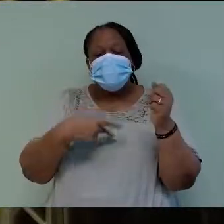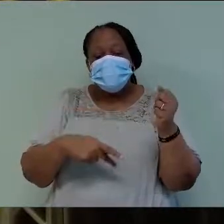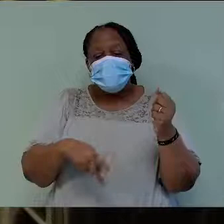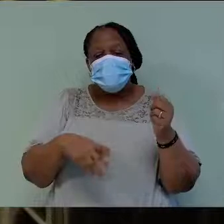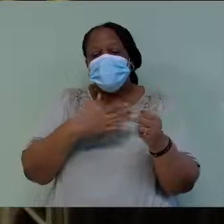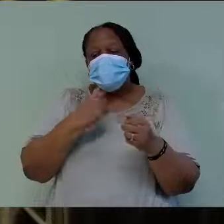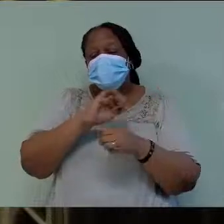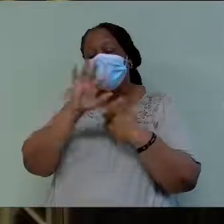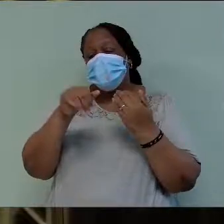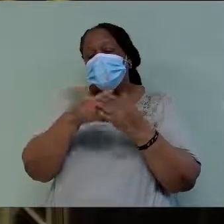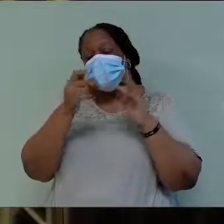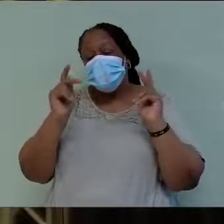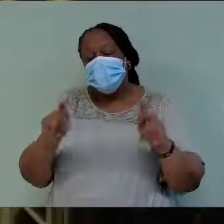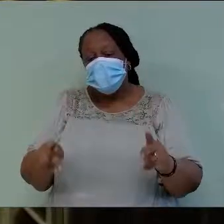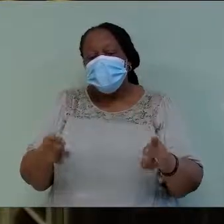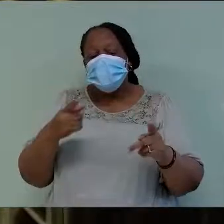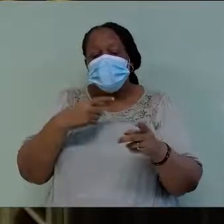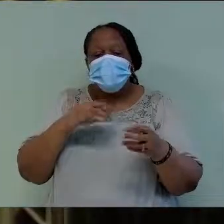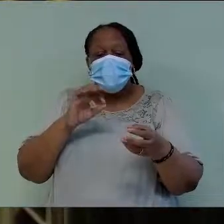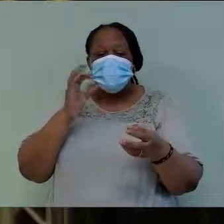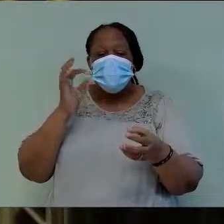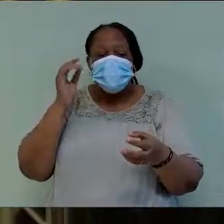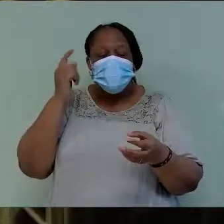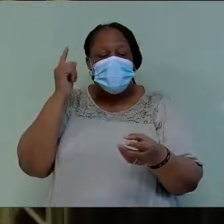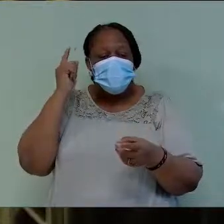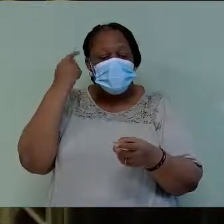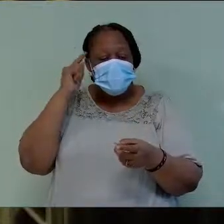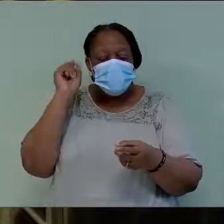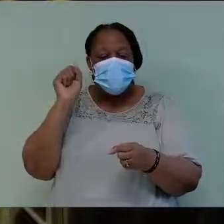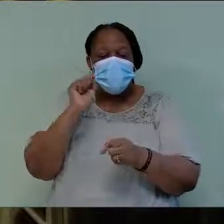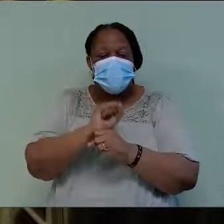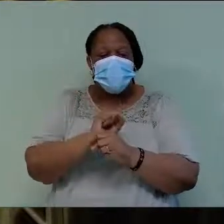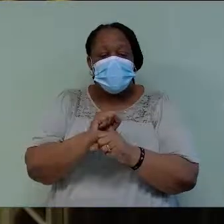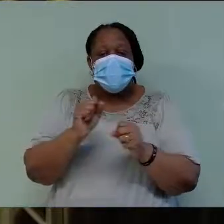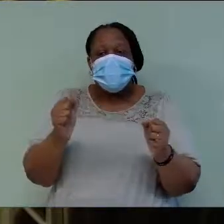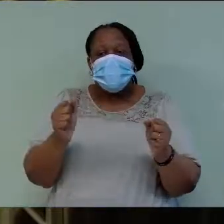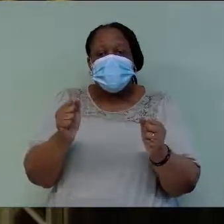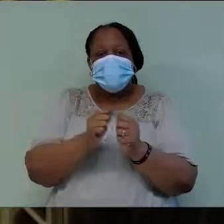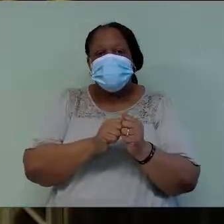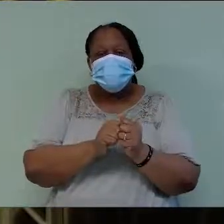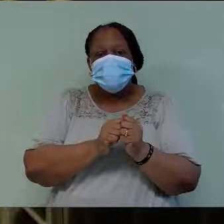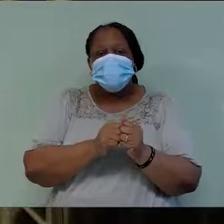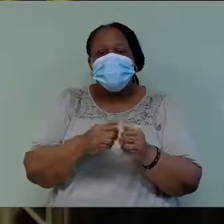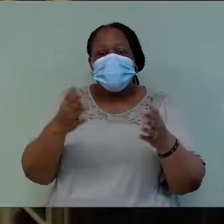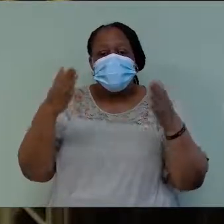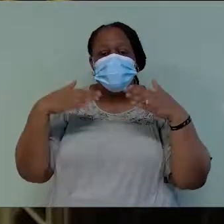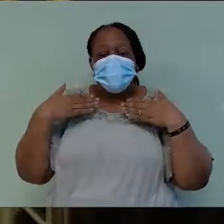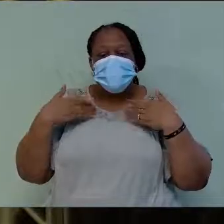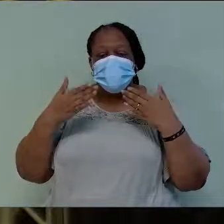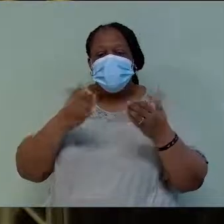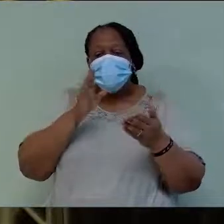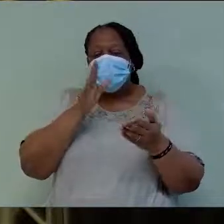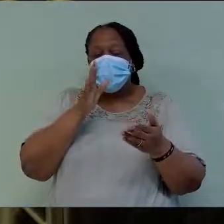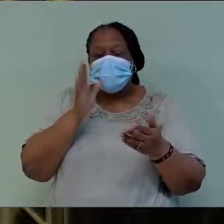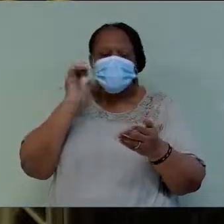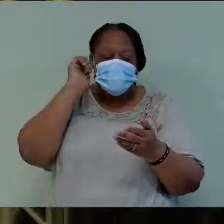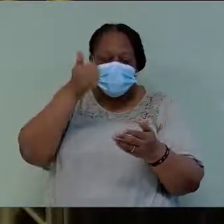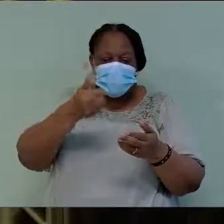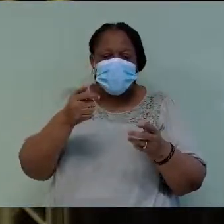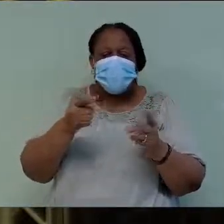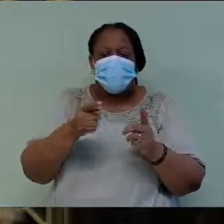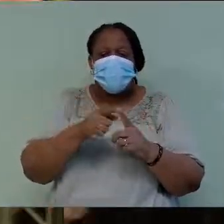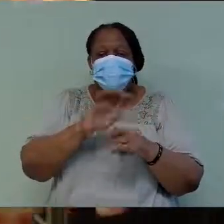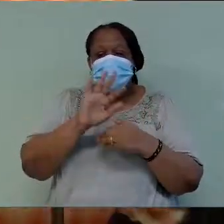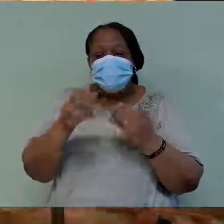general public. And I want to wish all mothers out there a happy Mother's Day tomorrow. Thank you.